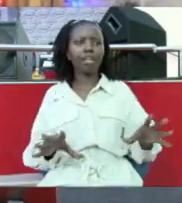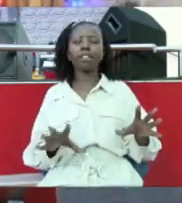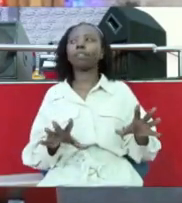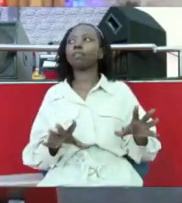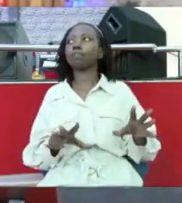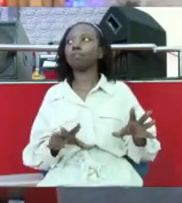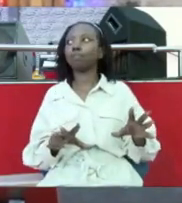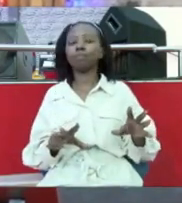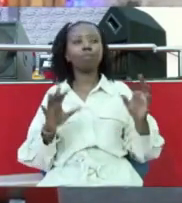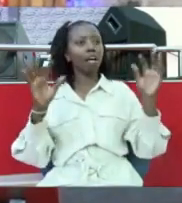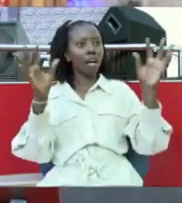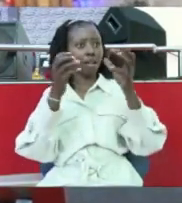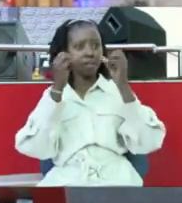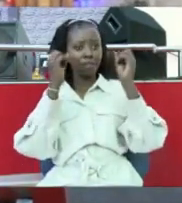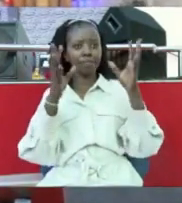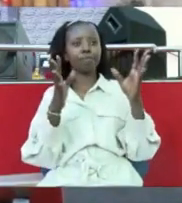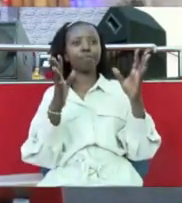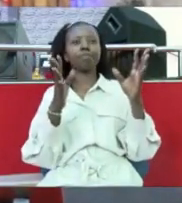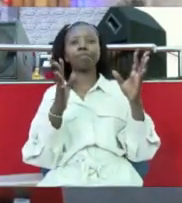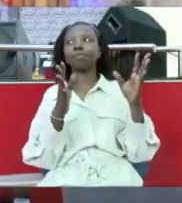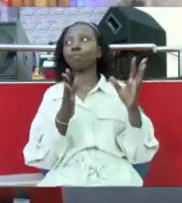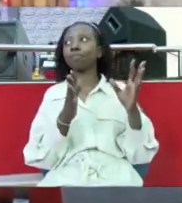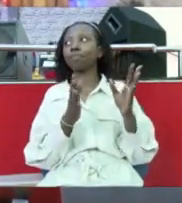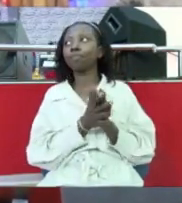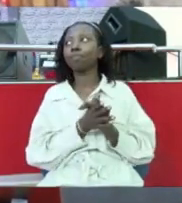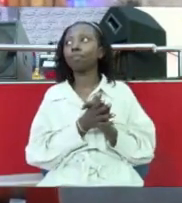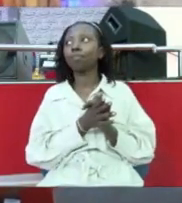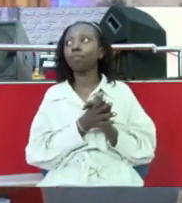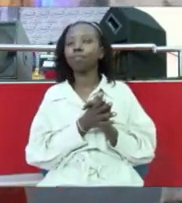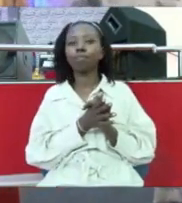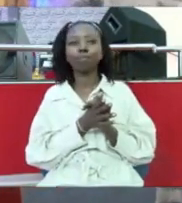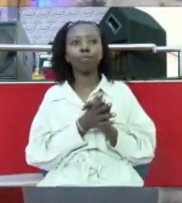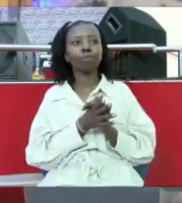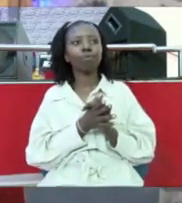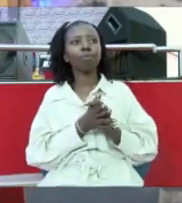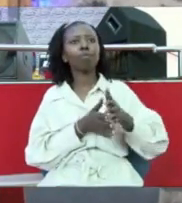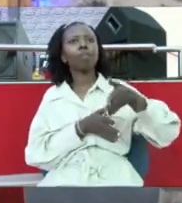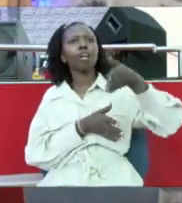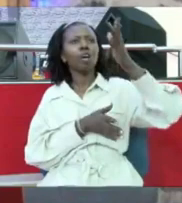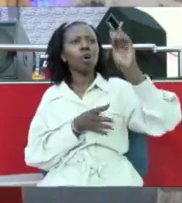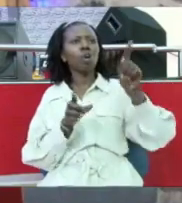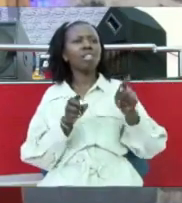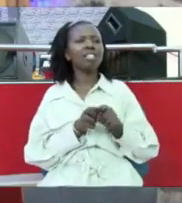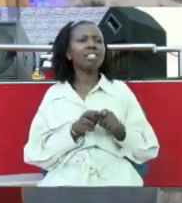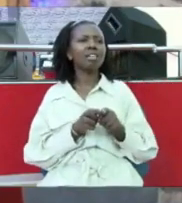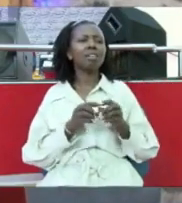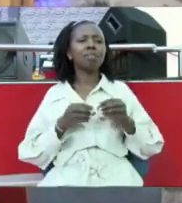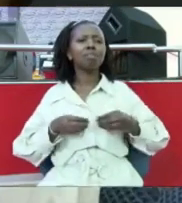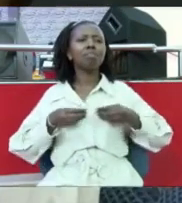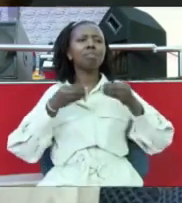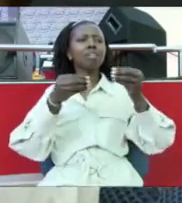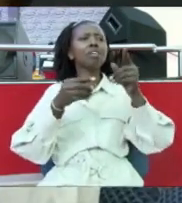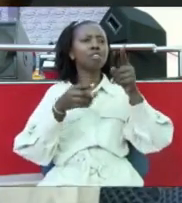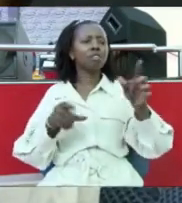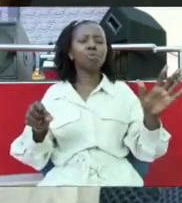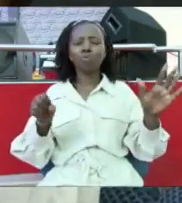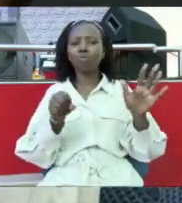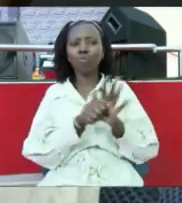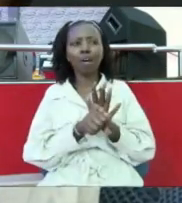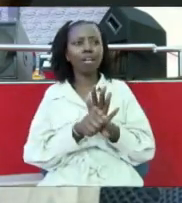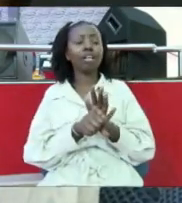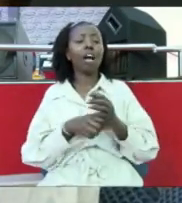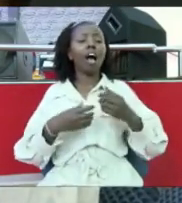umenawirishwa. Hallelujah. Amen. And God has been so generous to you. Mungu amekuwa mwema kwako. You have a testimony of